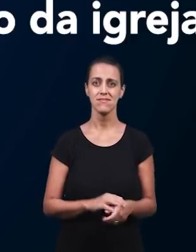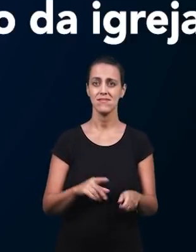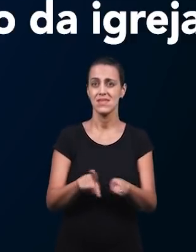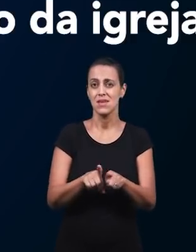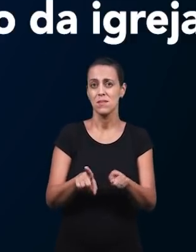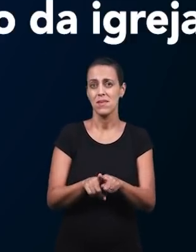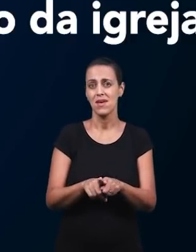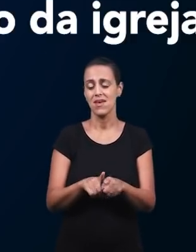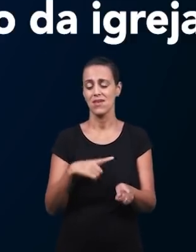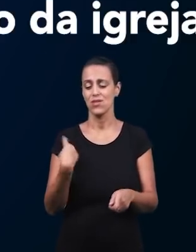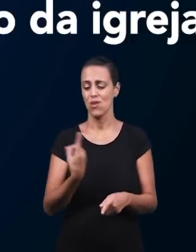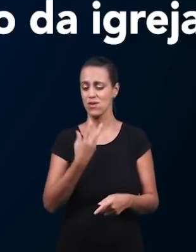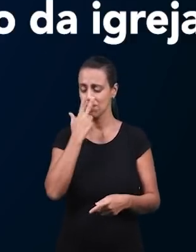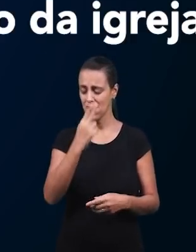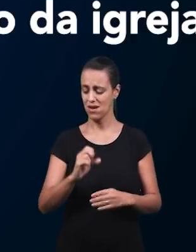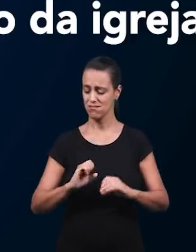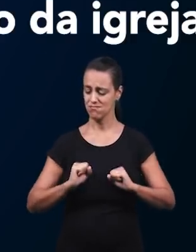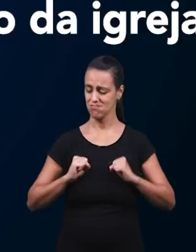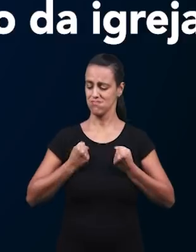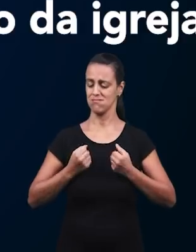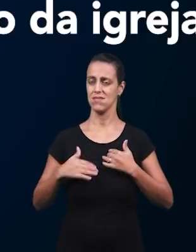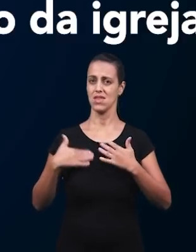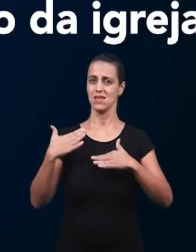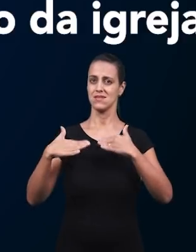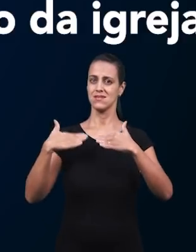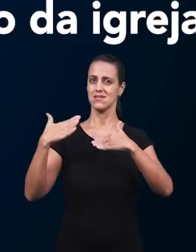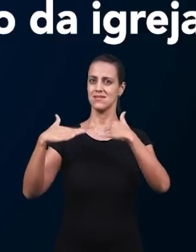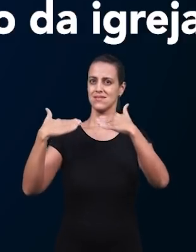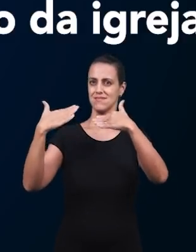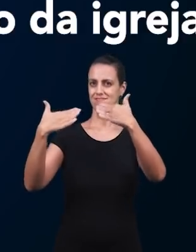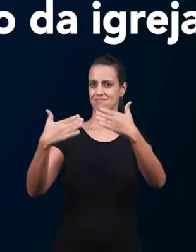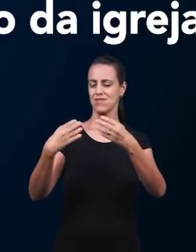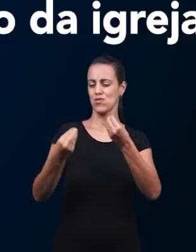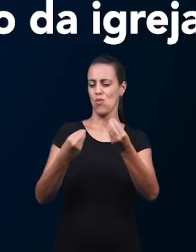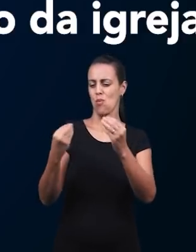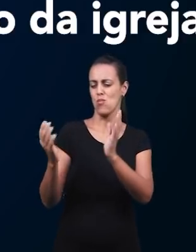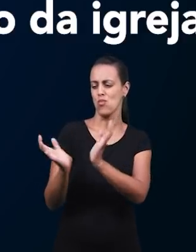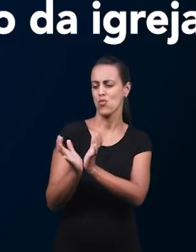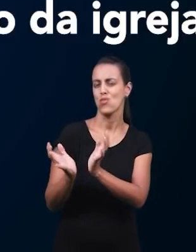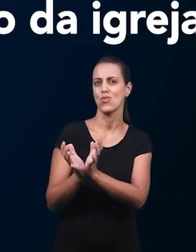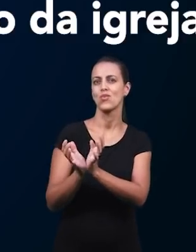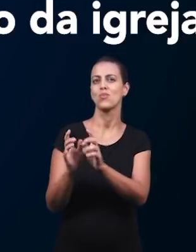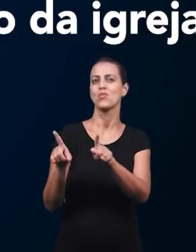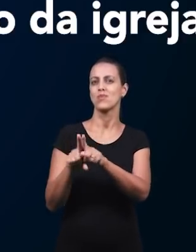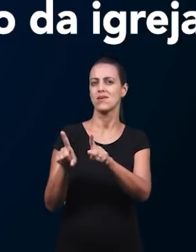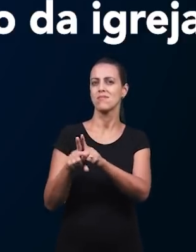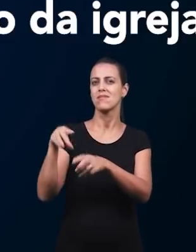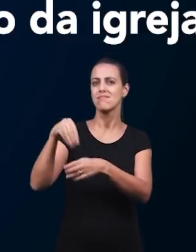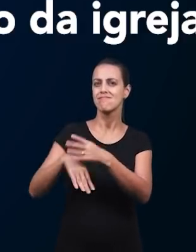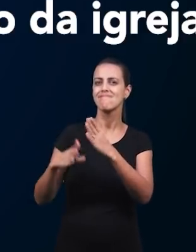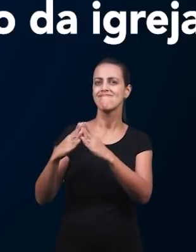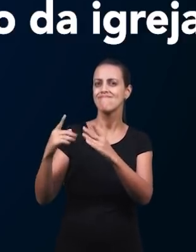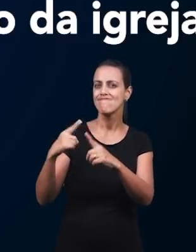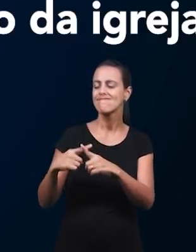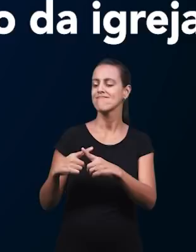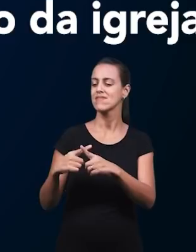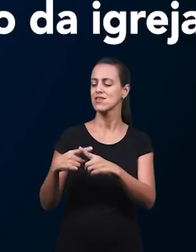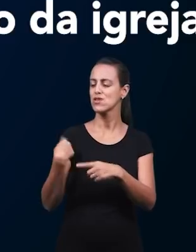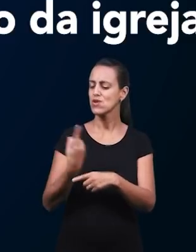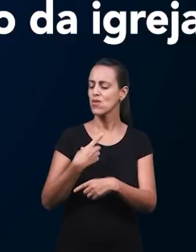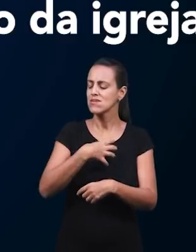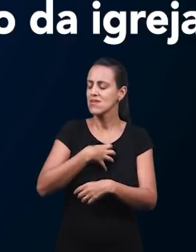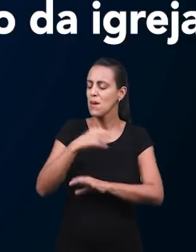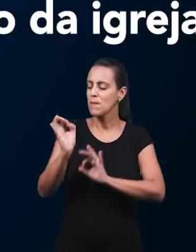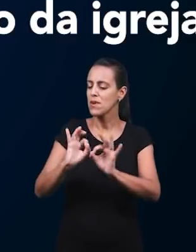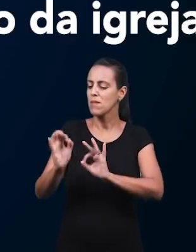doctrines, and it has been helpful for us to grow as a church, as a group of ladies, and also to prepare